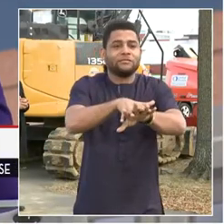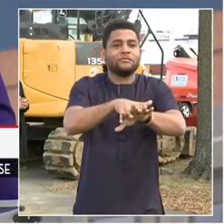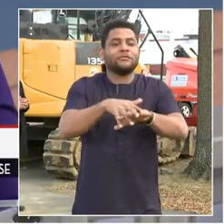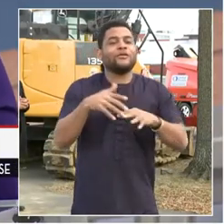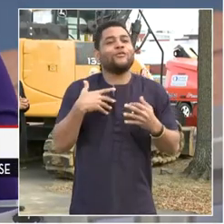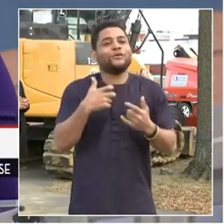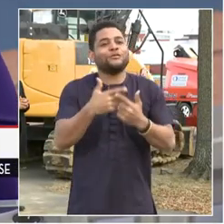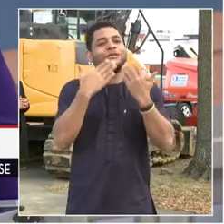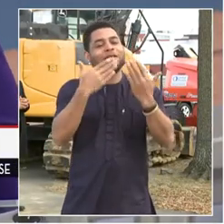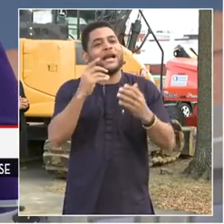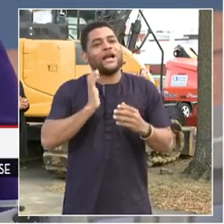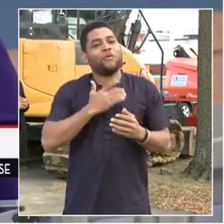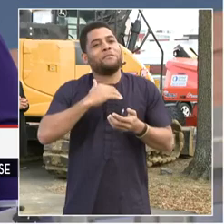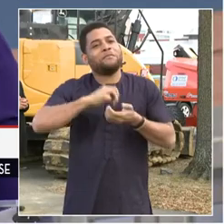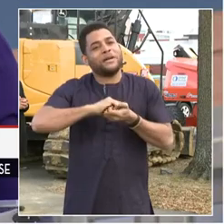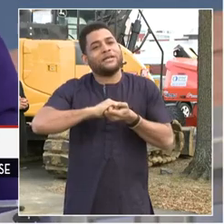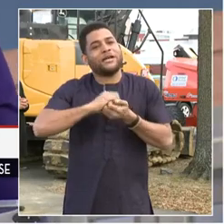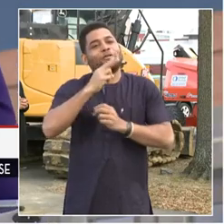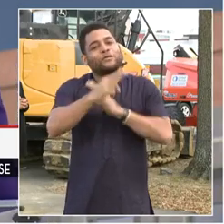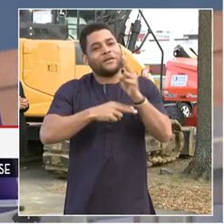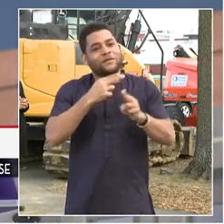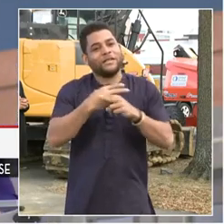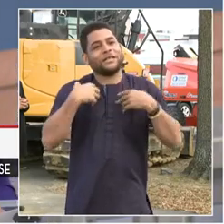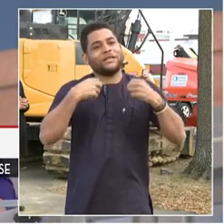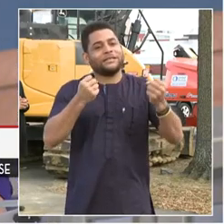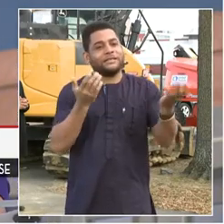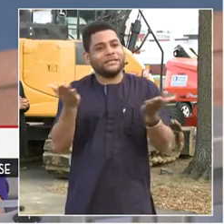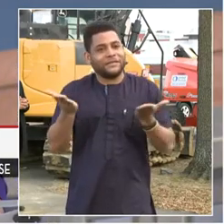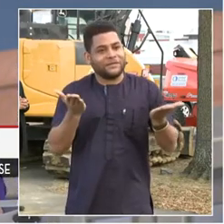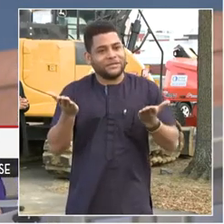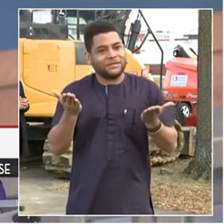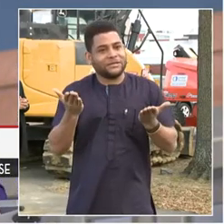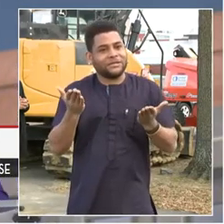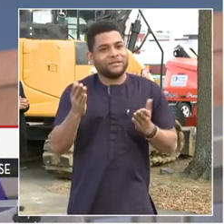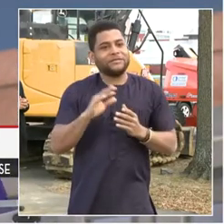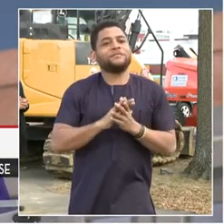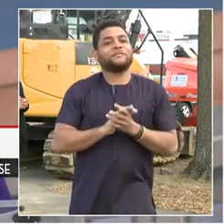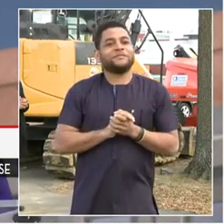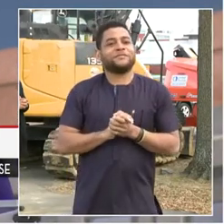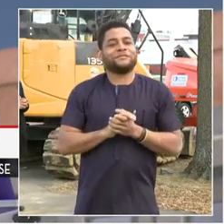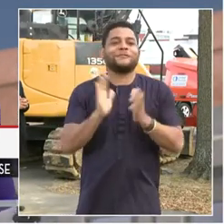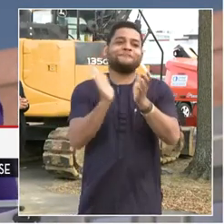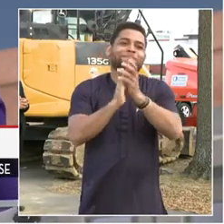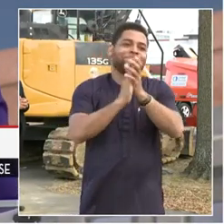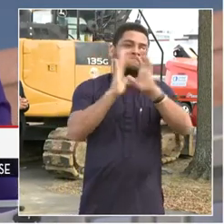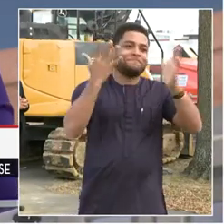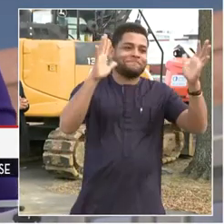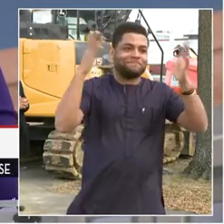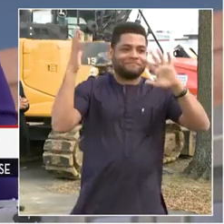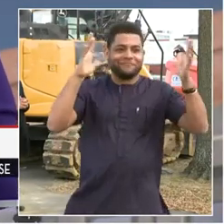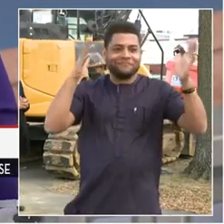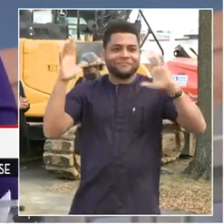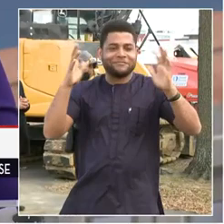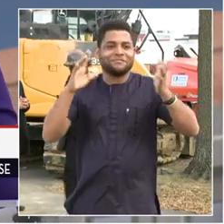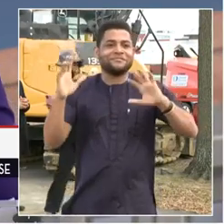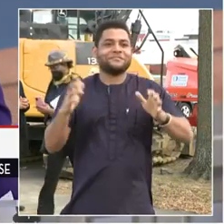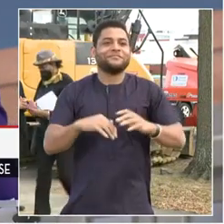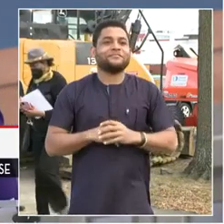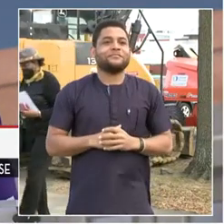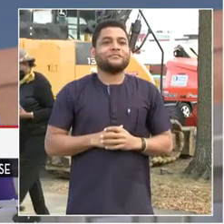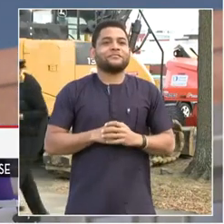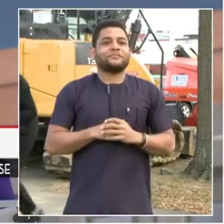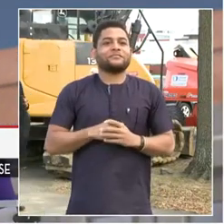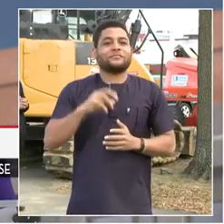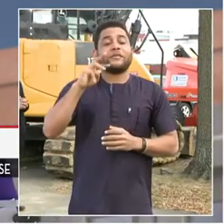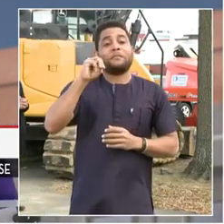Universal Health Services, Vice President Kimberly Russo. Give Kimberly a big round of applause. And Mark Miller and